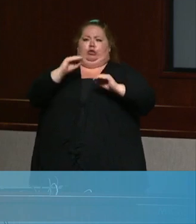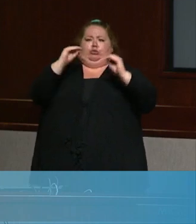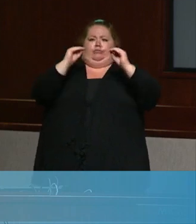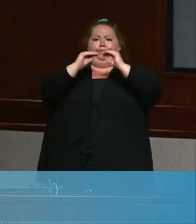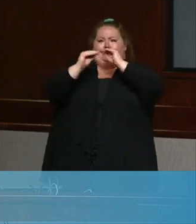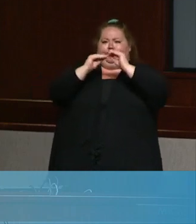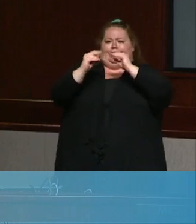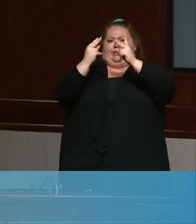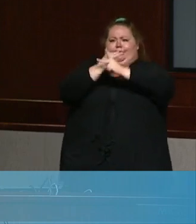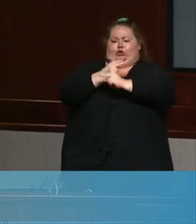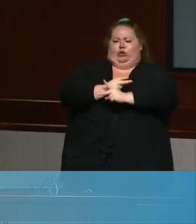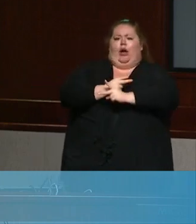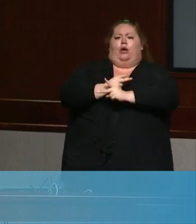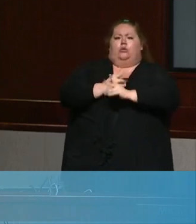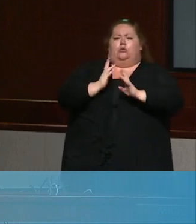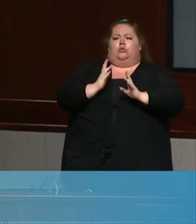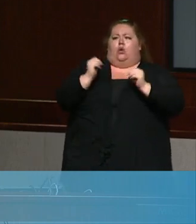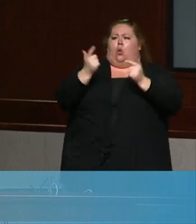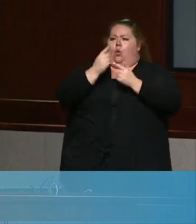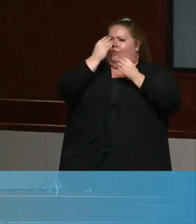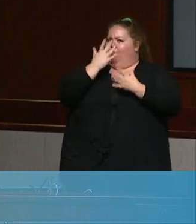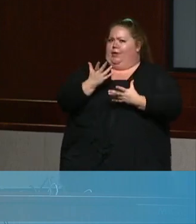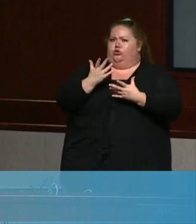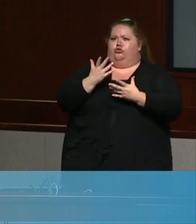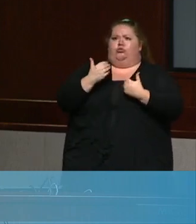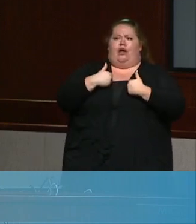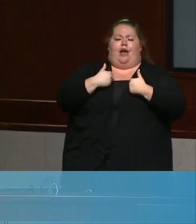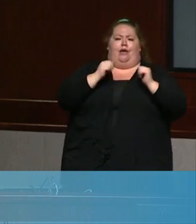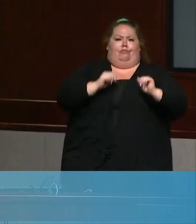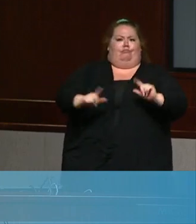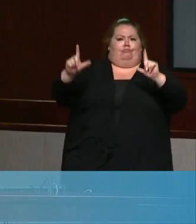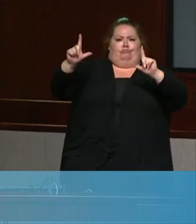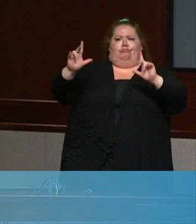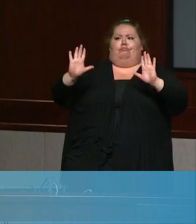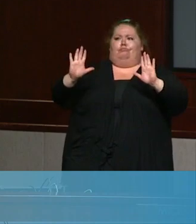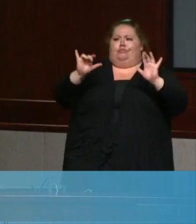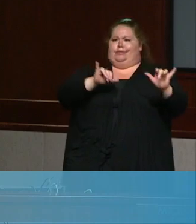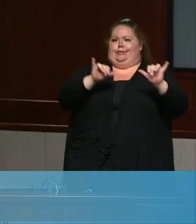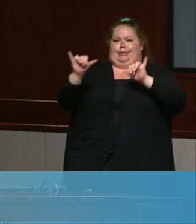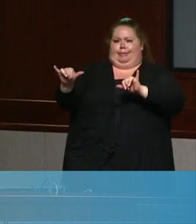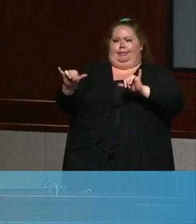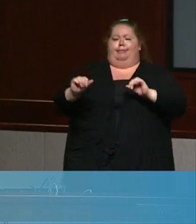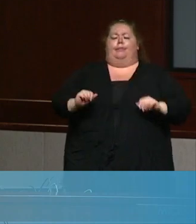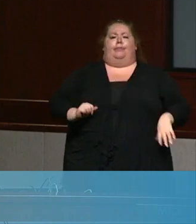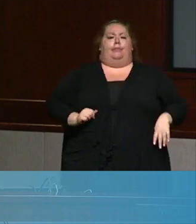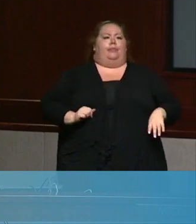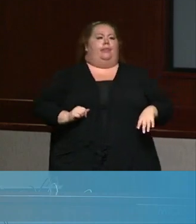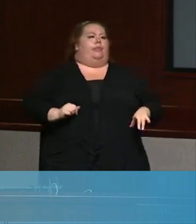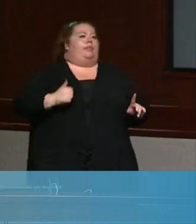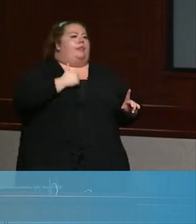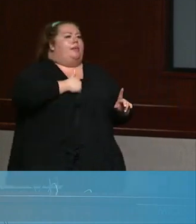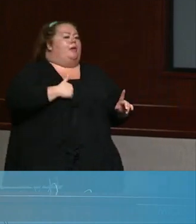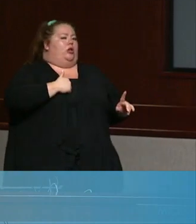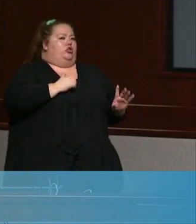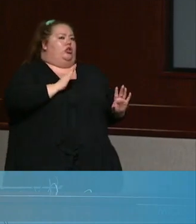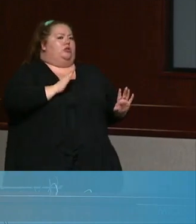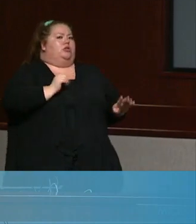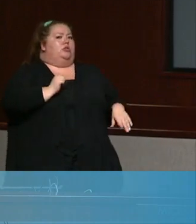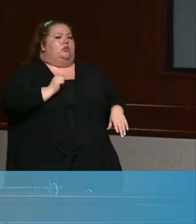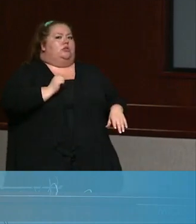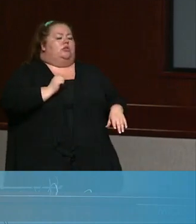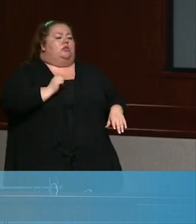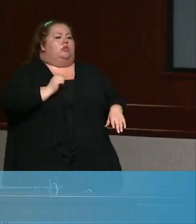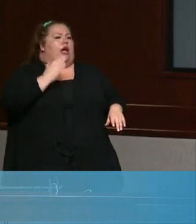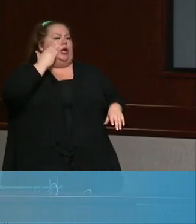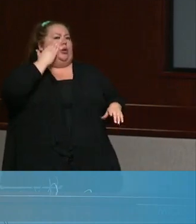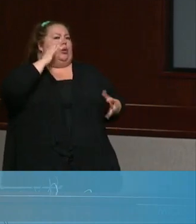obviously, and make sure that all the information we have in one place makes it to another. Okay, and I apologize. I know that there's the confusion with the numbers